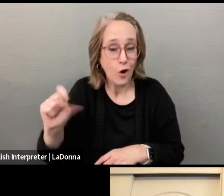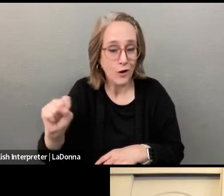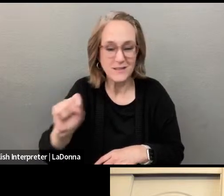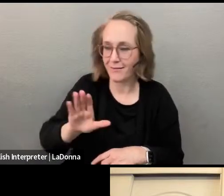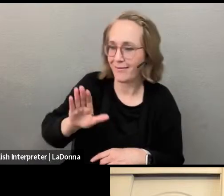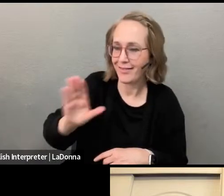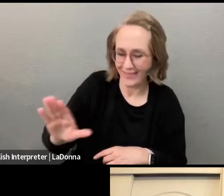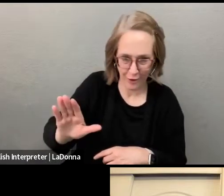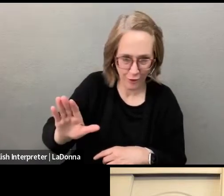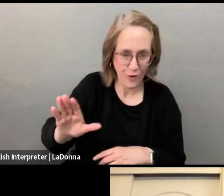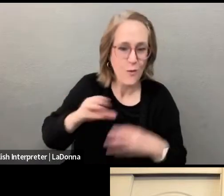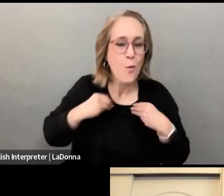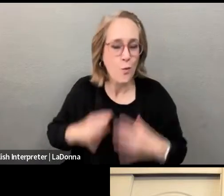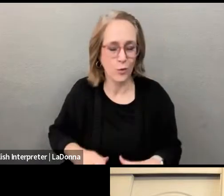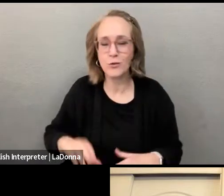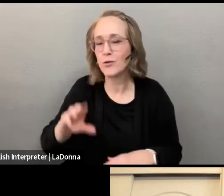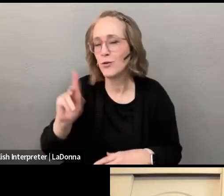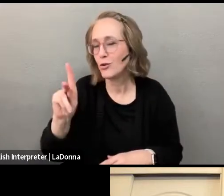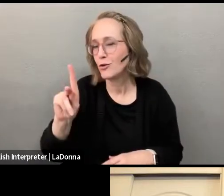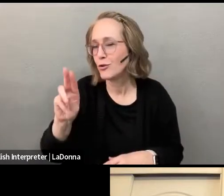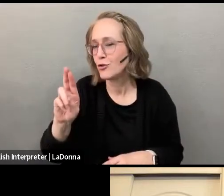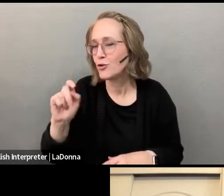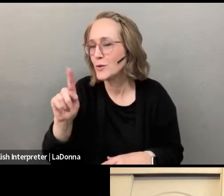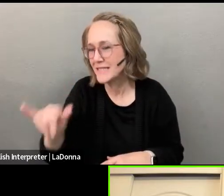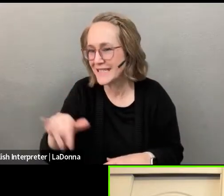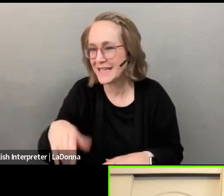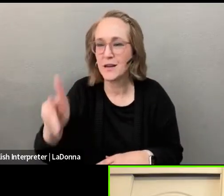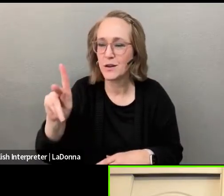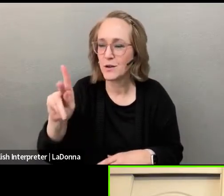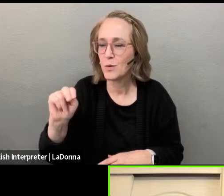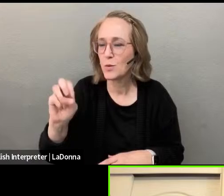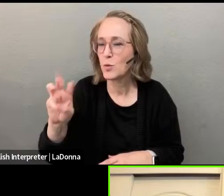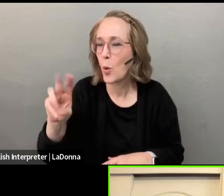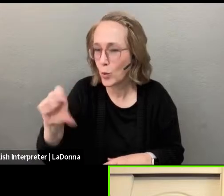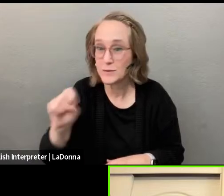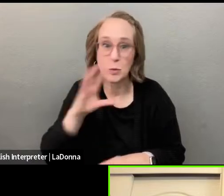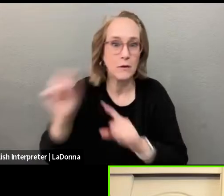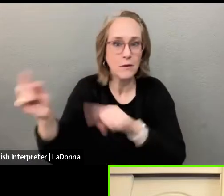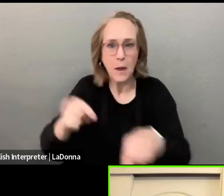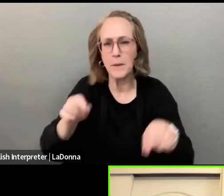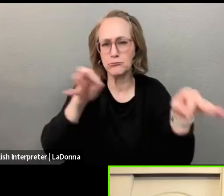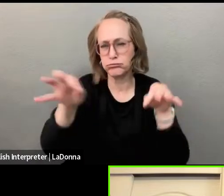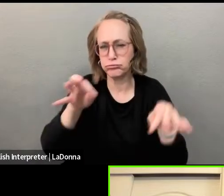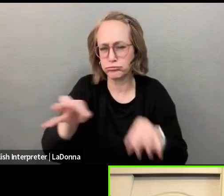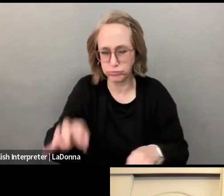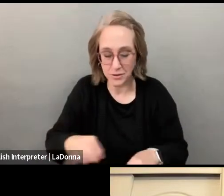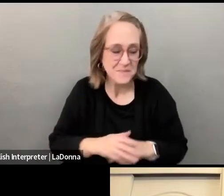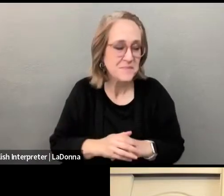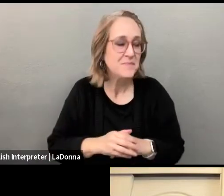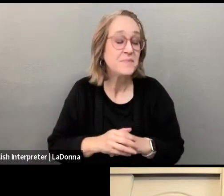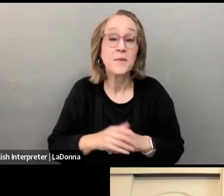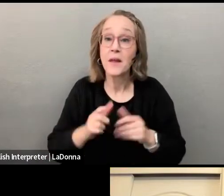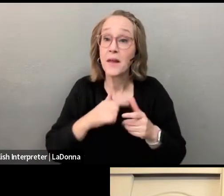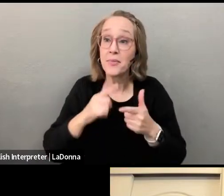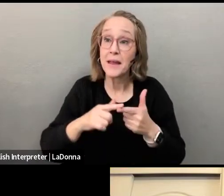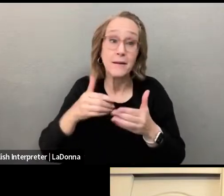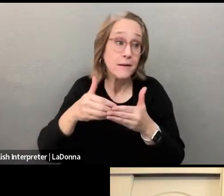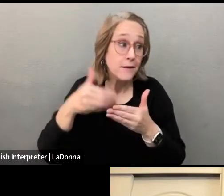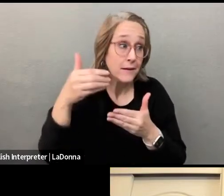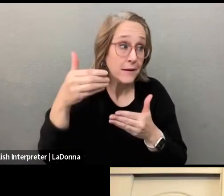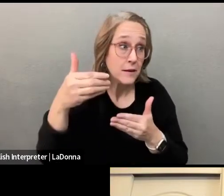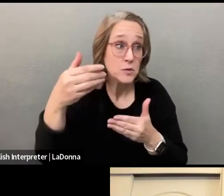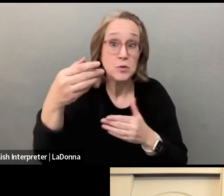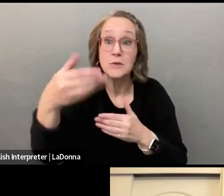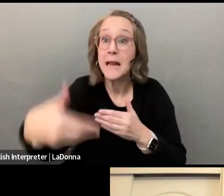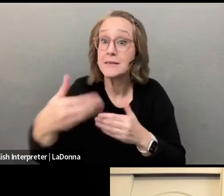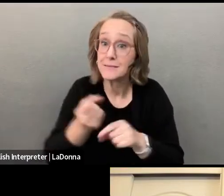of dogs come out and visit with us. January will be Susan Schmidt and Dr.